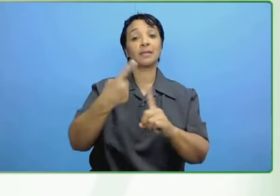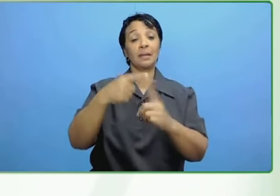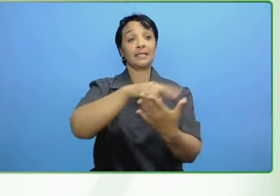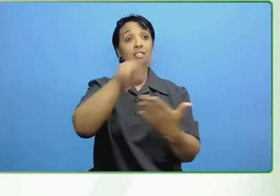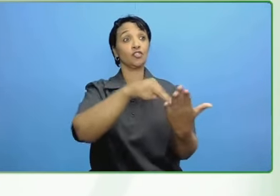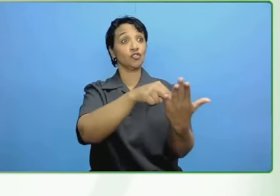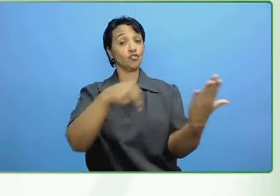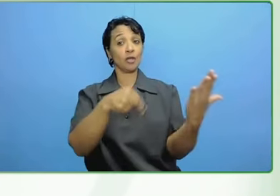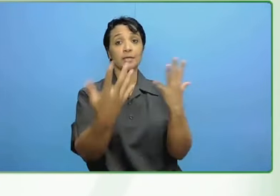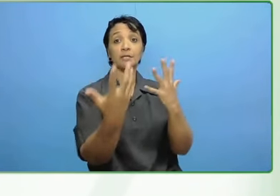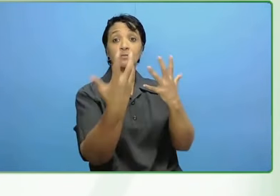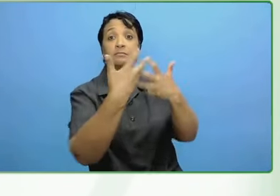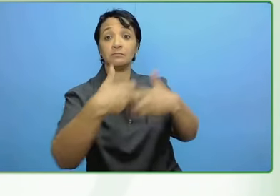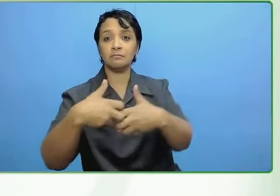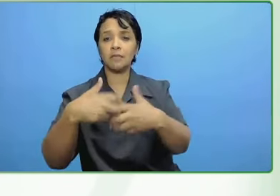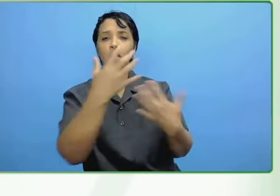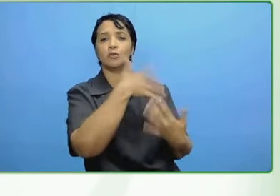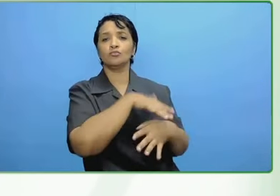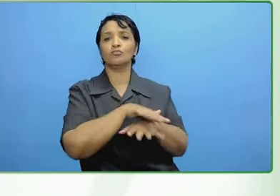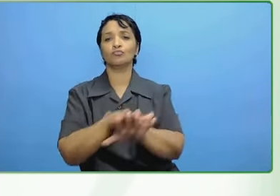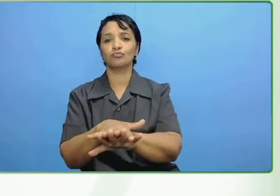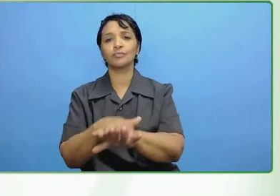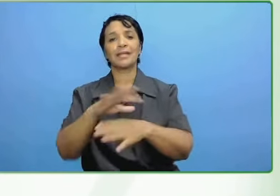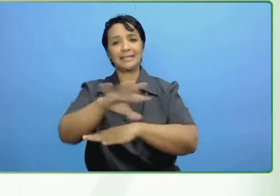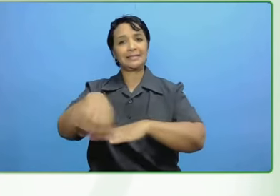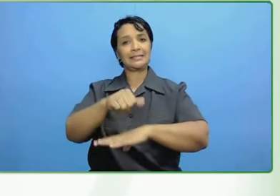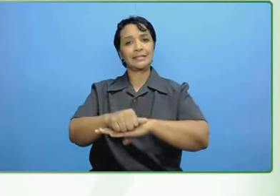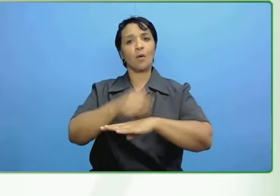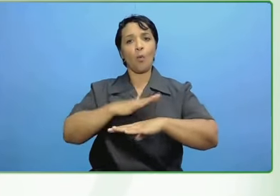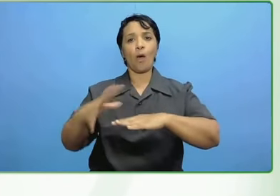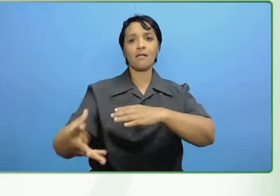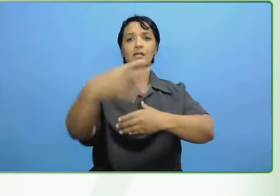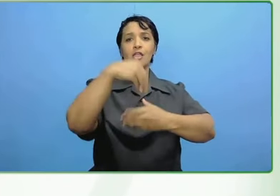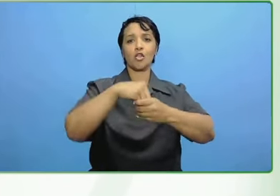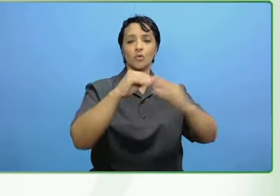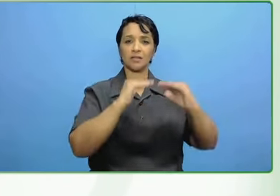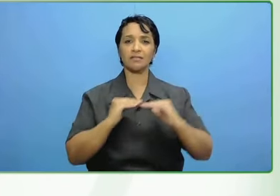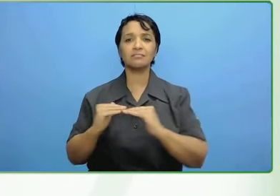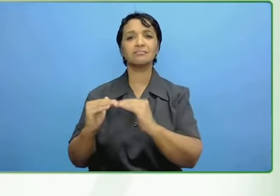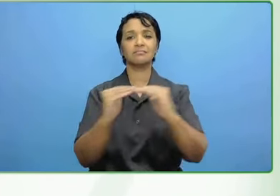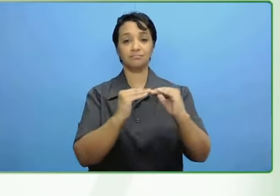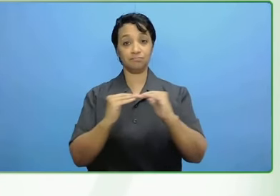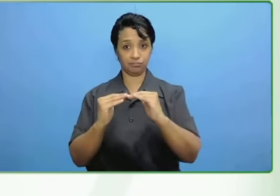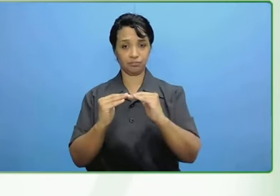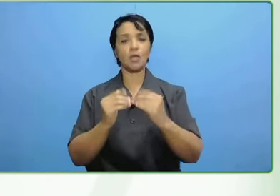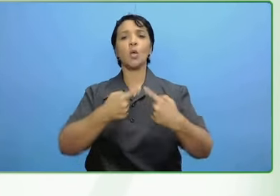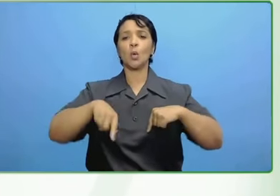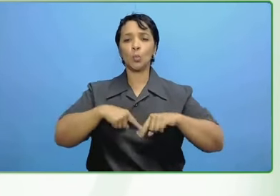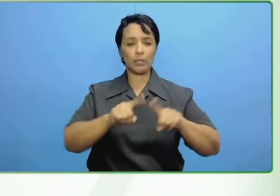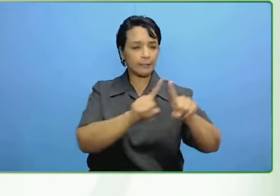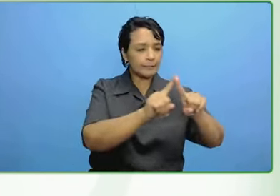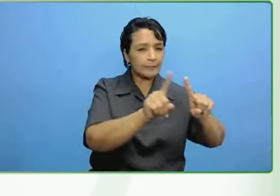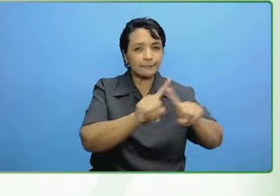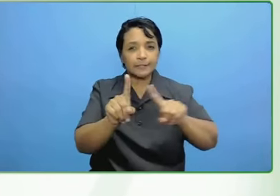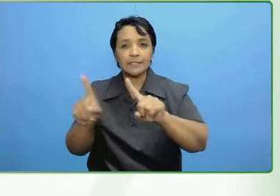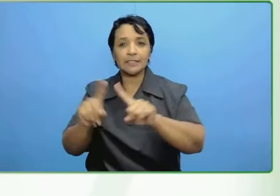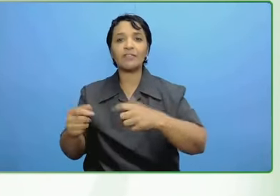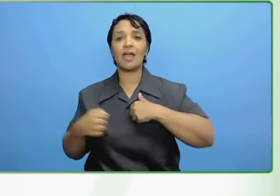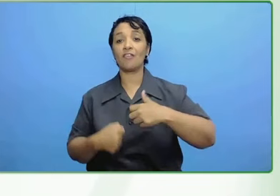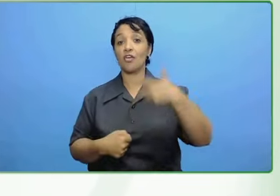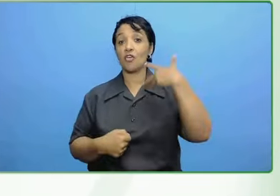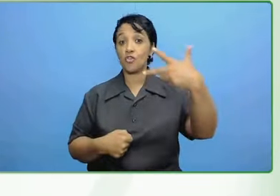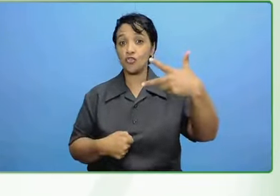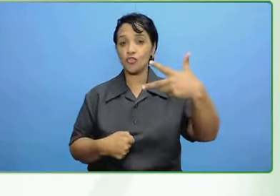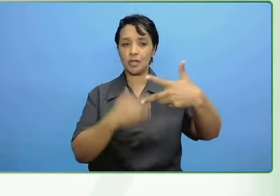context to build an inclusive Singapore. We have implemented a range of initiatives under the first three enabling master plans